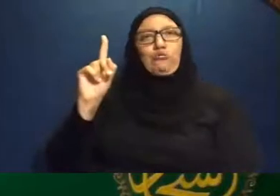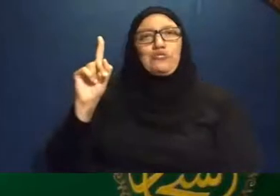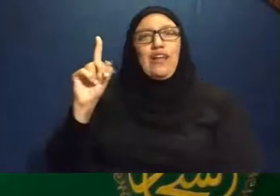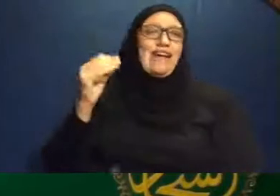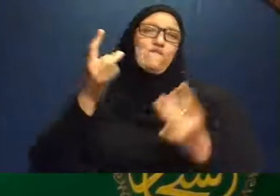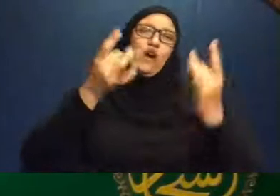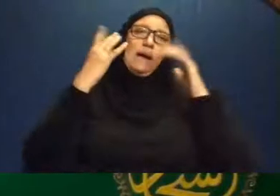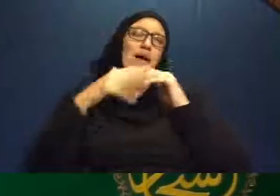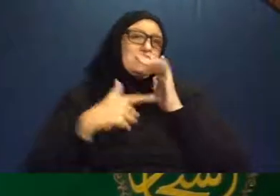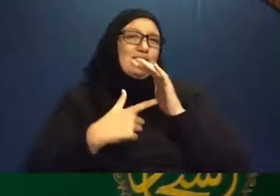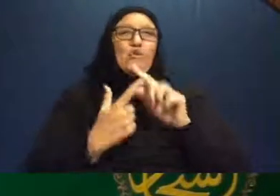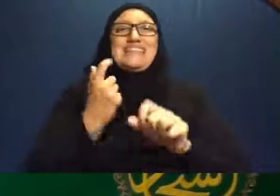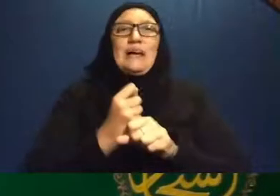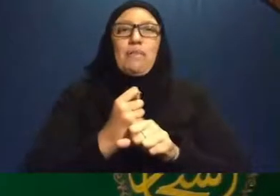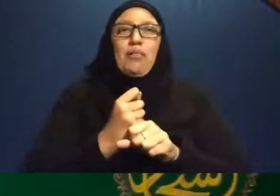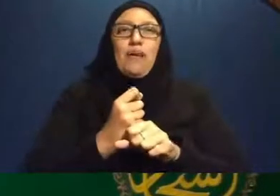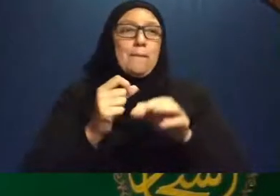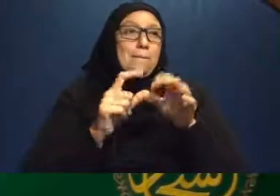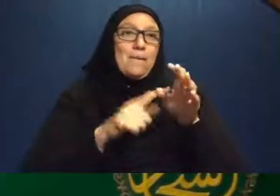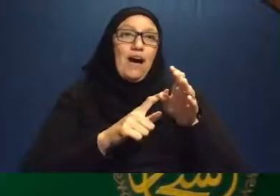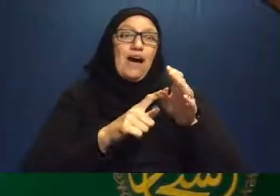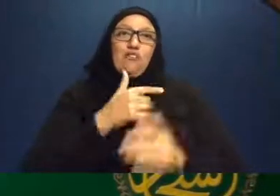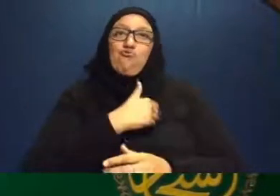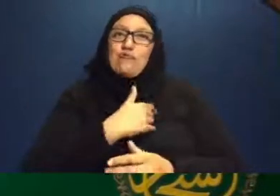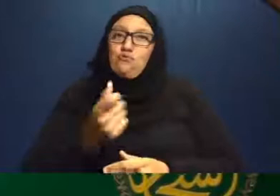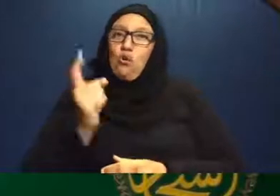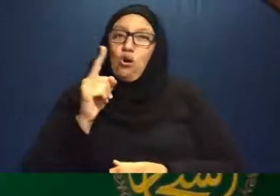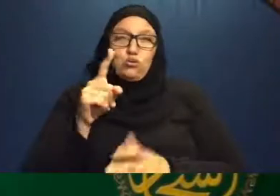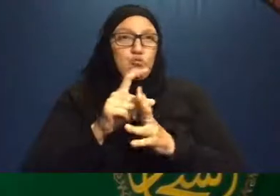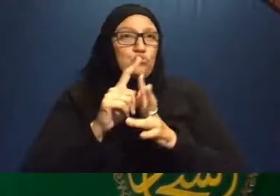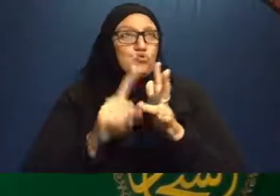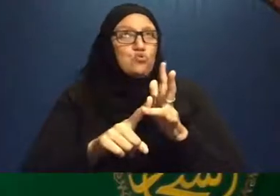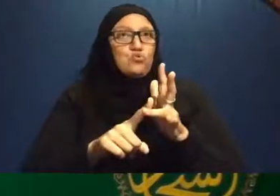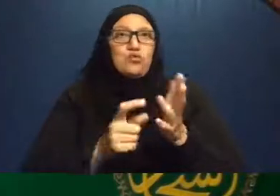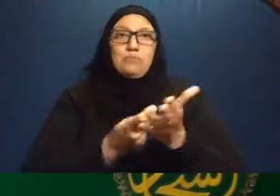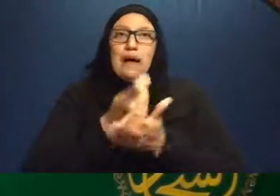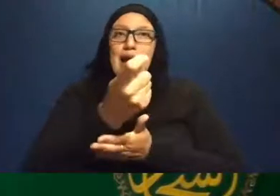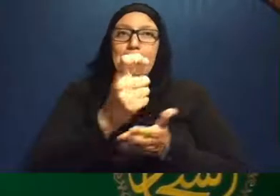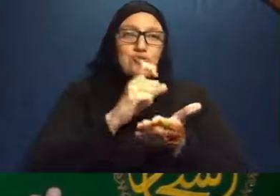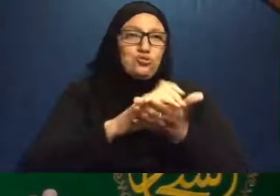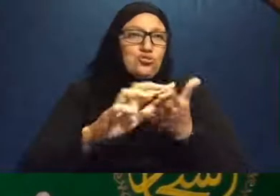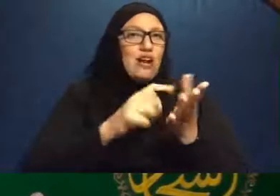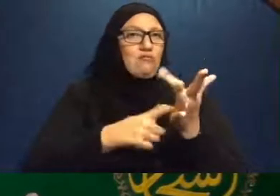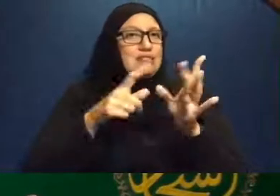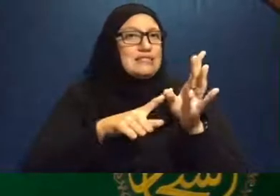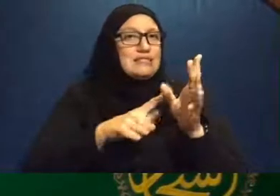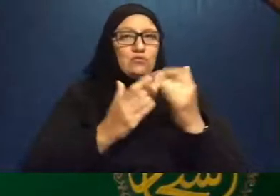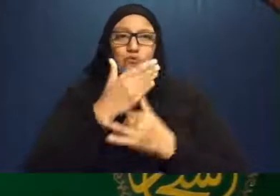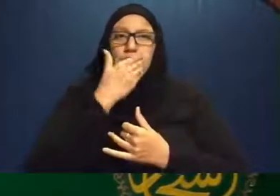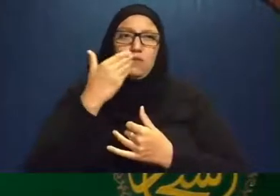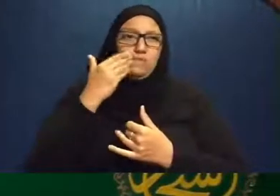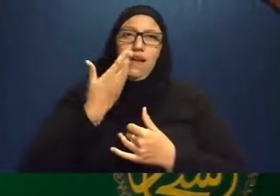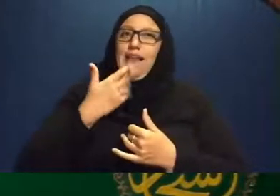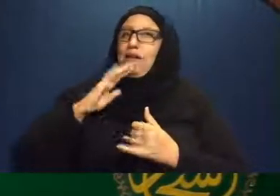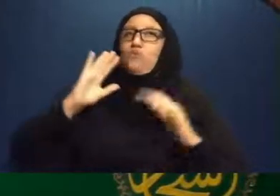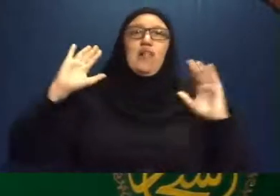of God and forget about it. Like, for example, by the grace of God, you gave a charity during the month of Ramadan. And alhamdulillah,